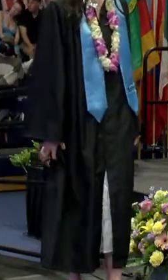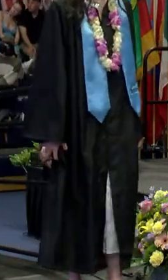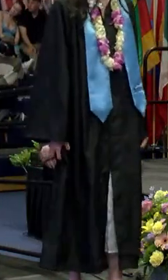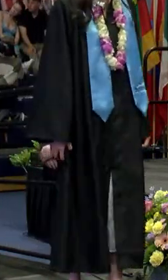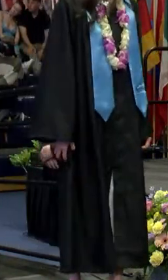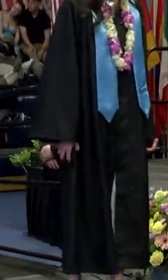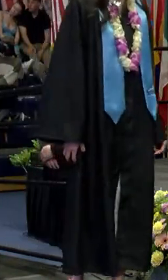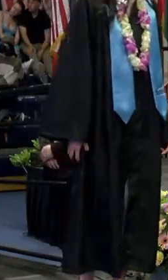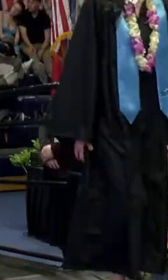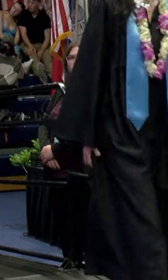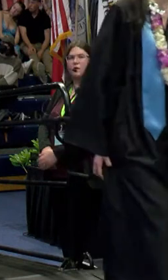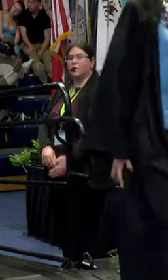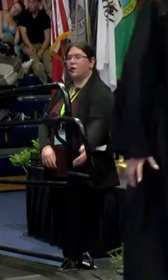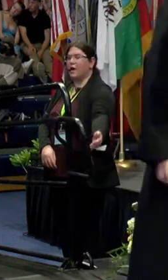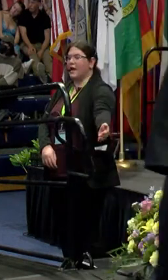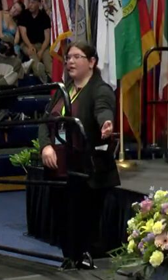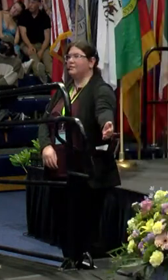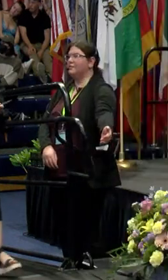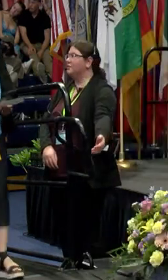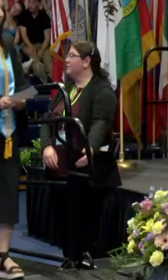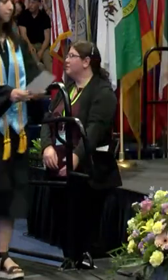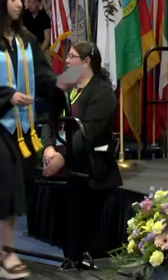Mirabella Ling Schutz.